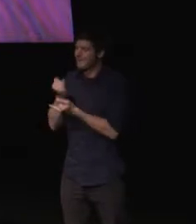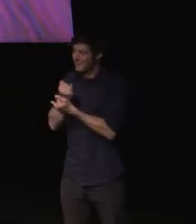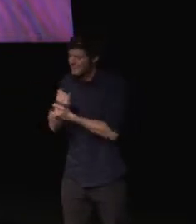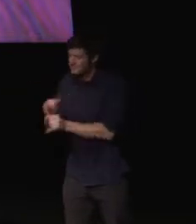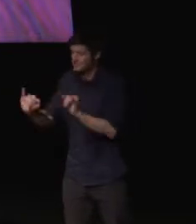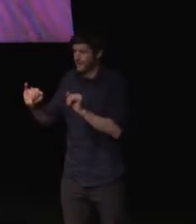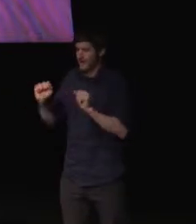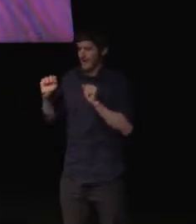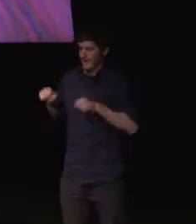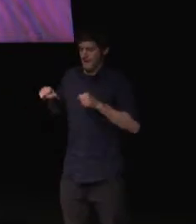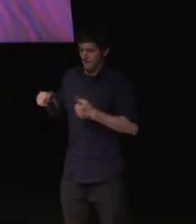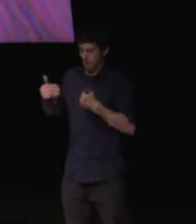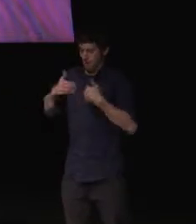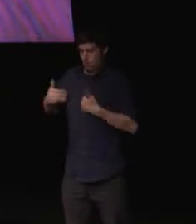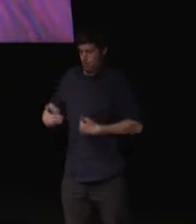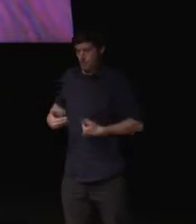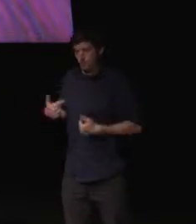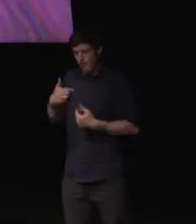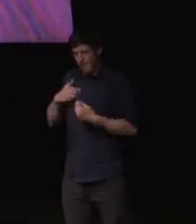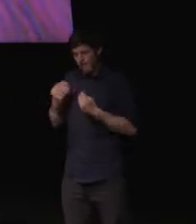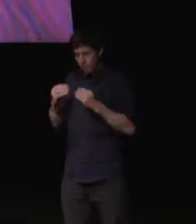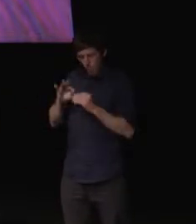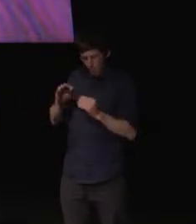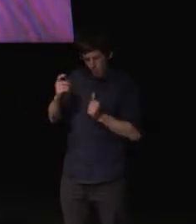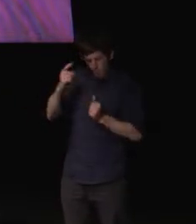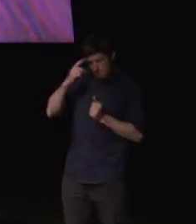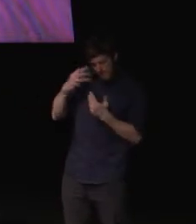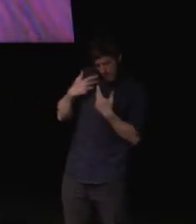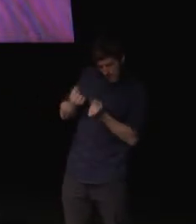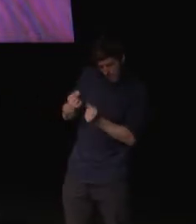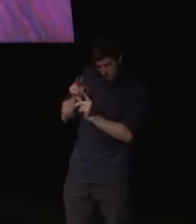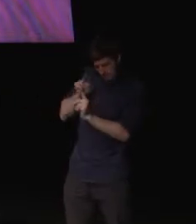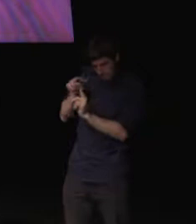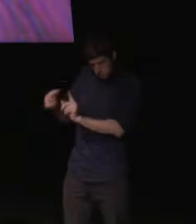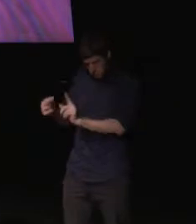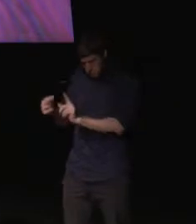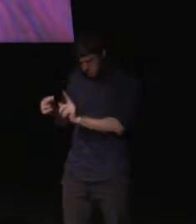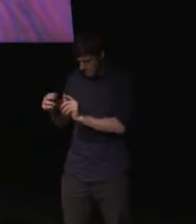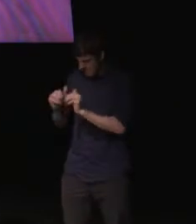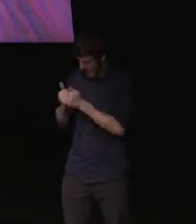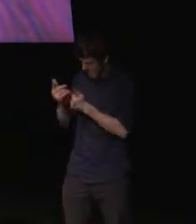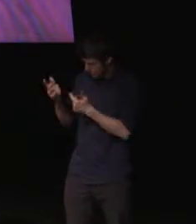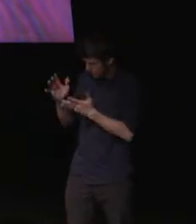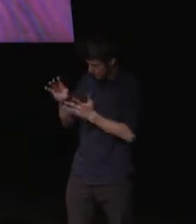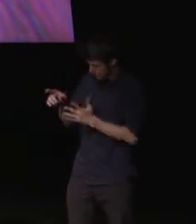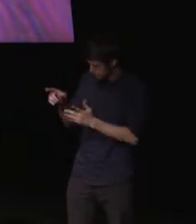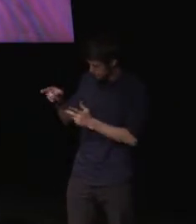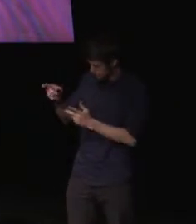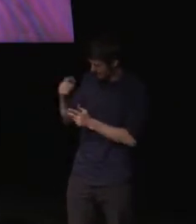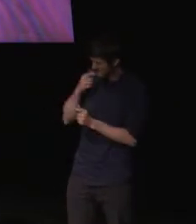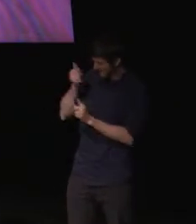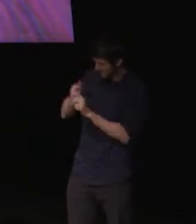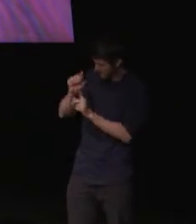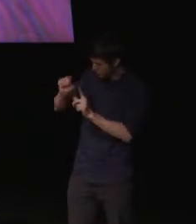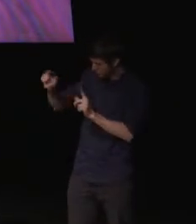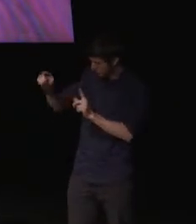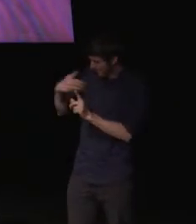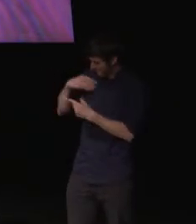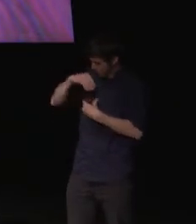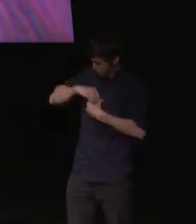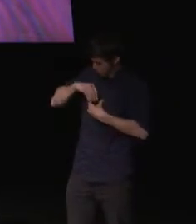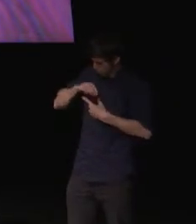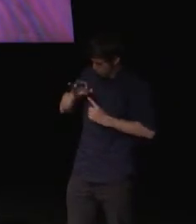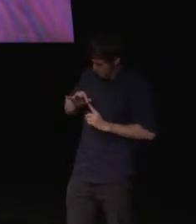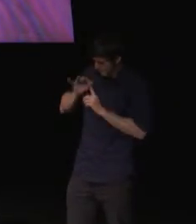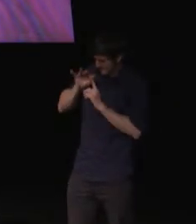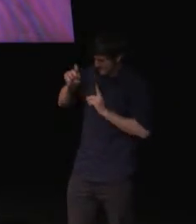that looks at people as they are kind of internally unique. So let's talk about gaming